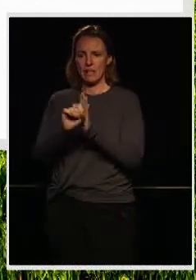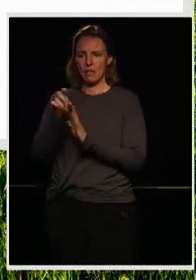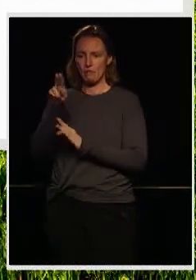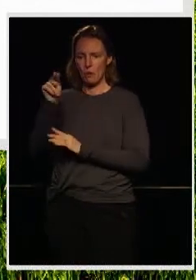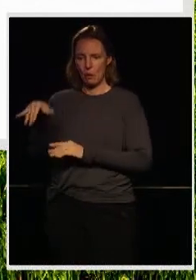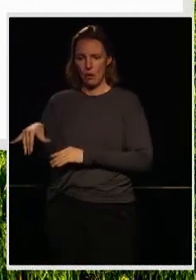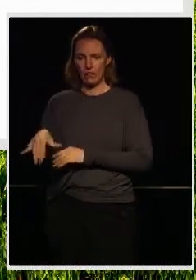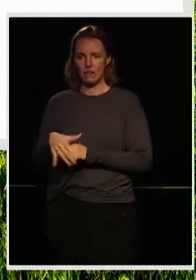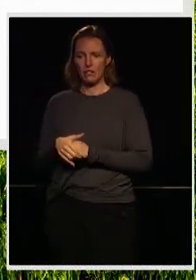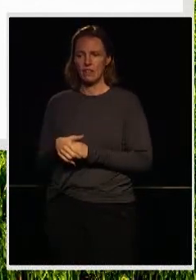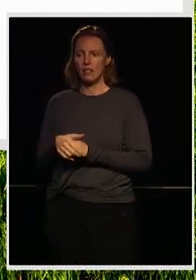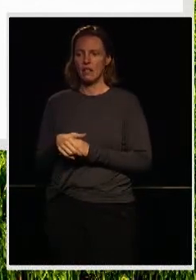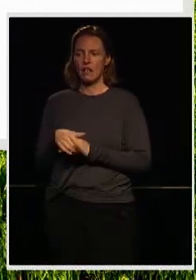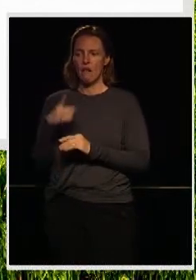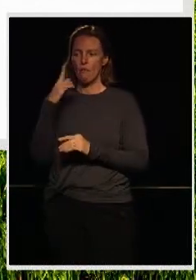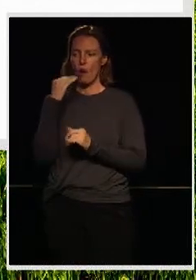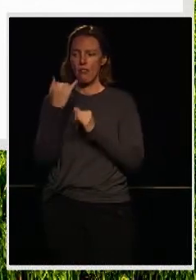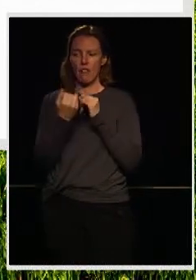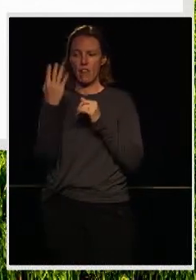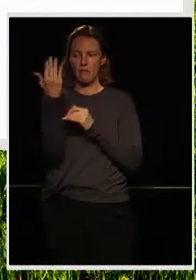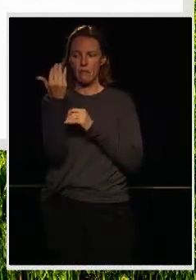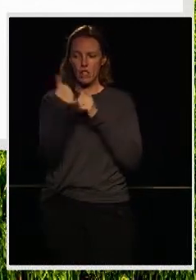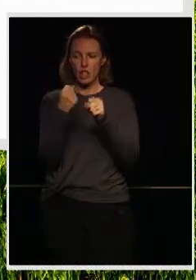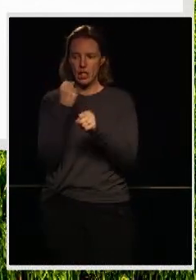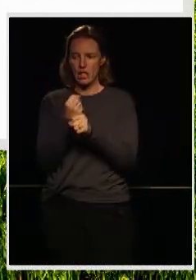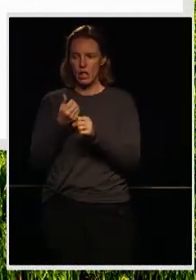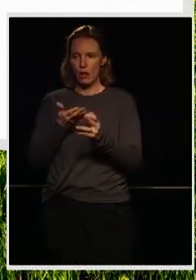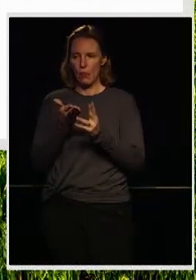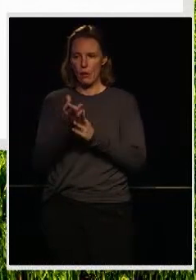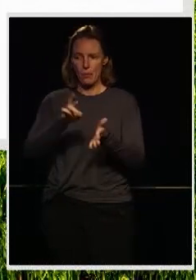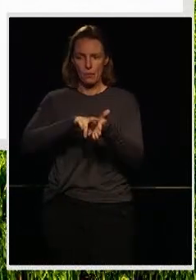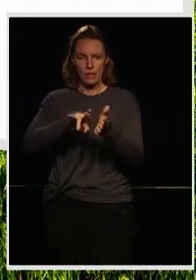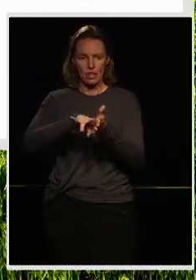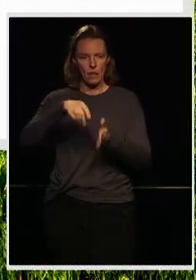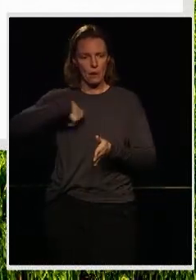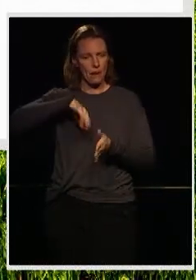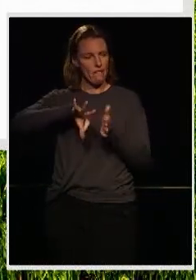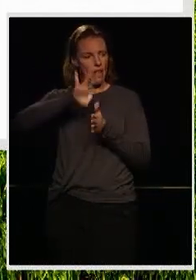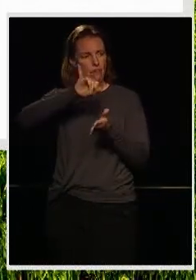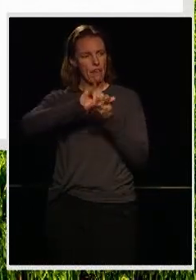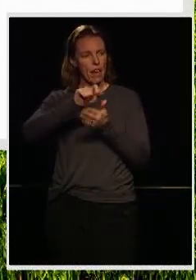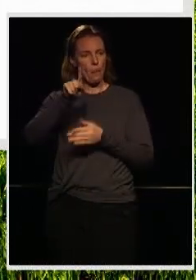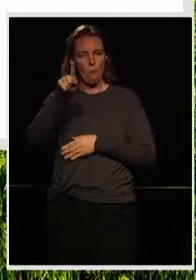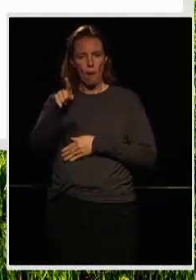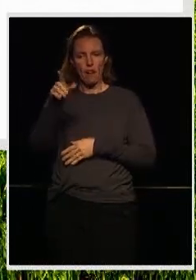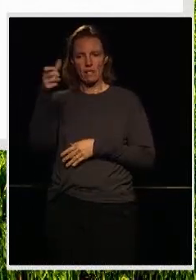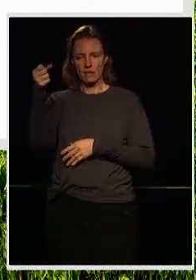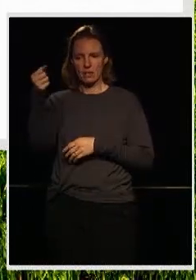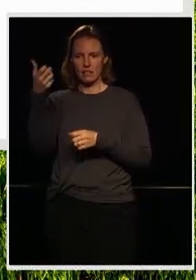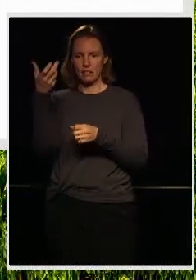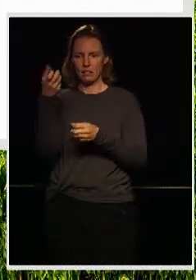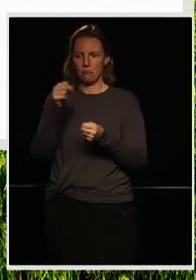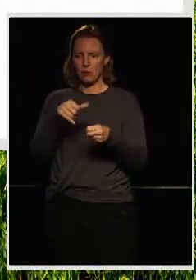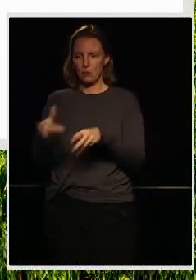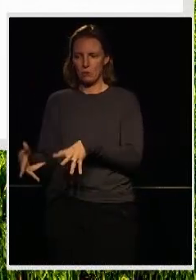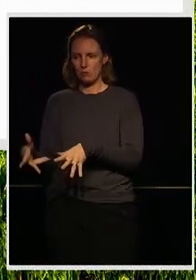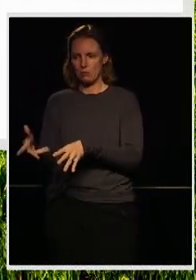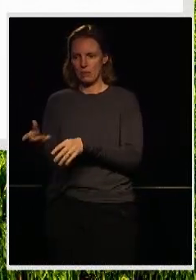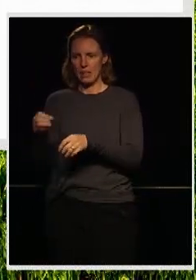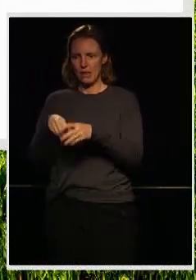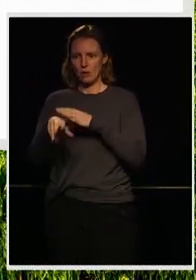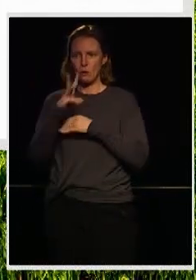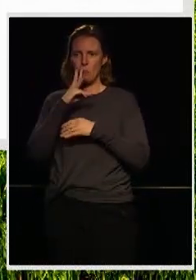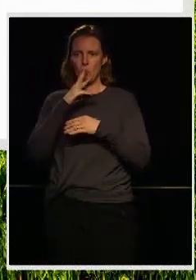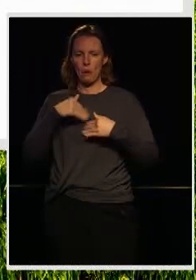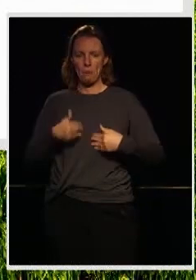York. As for the last 15 years through our research, we found that there's been at least one dairy manure spill into the